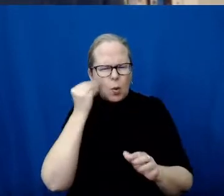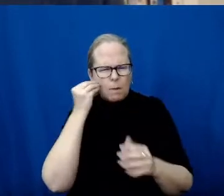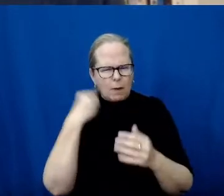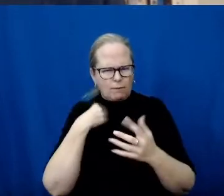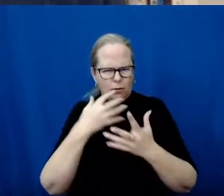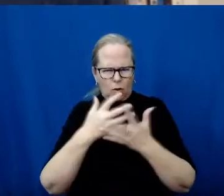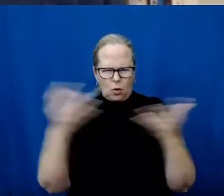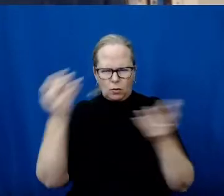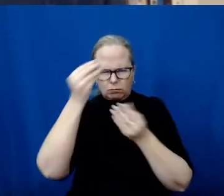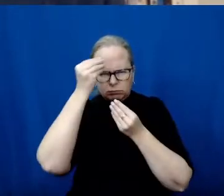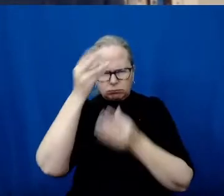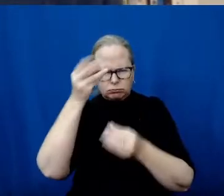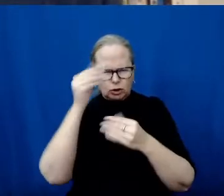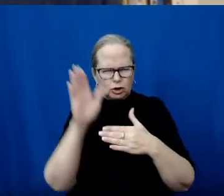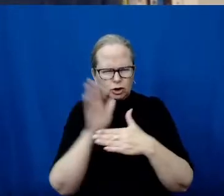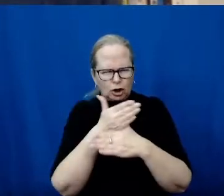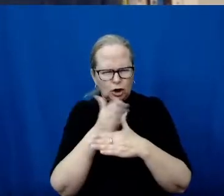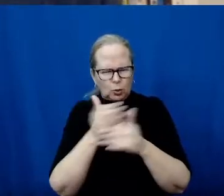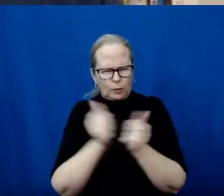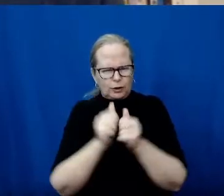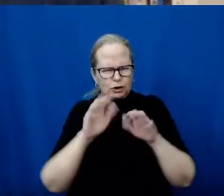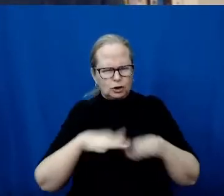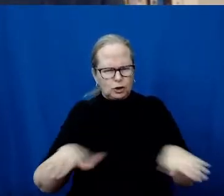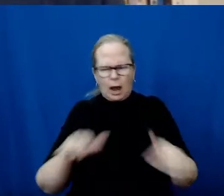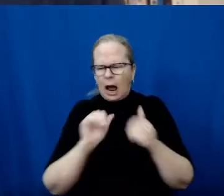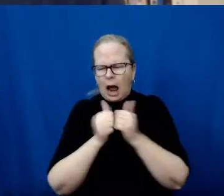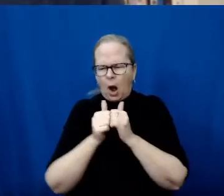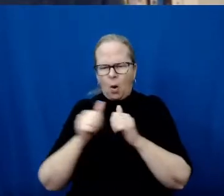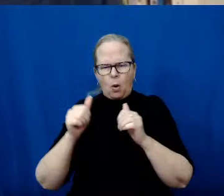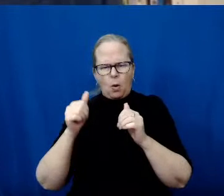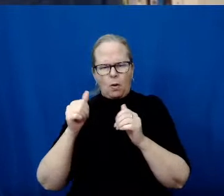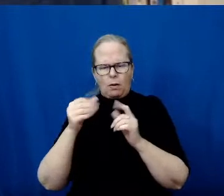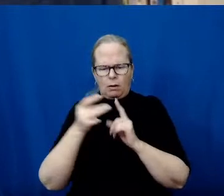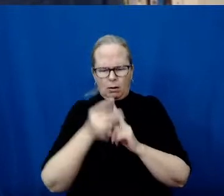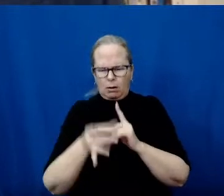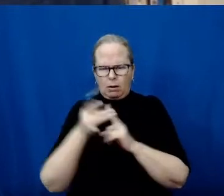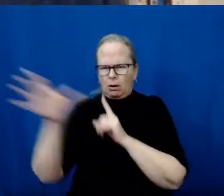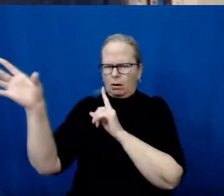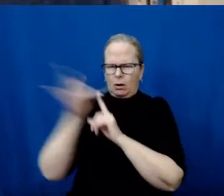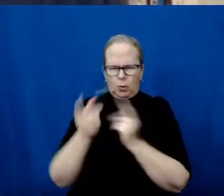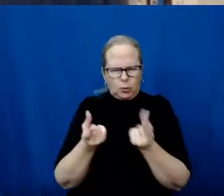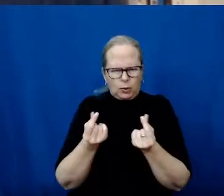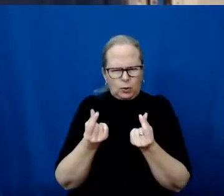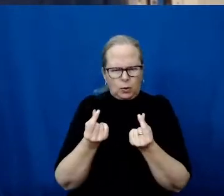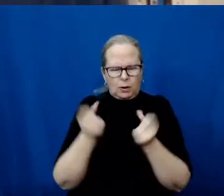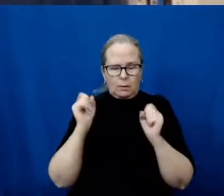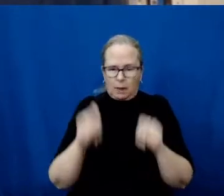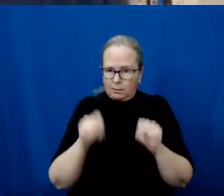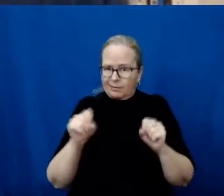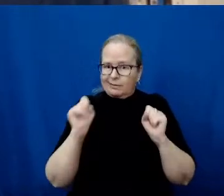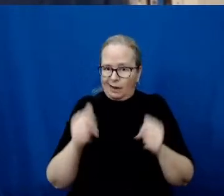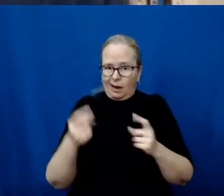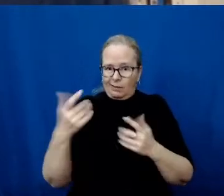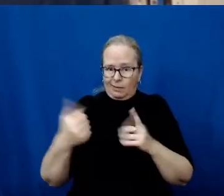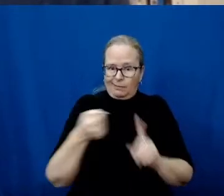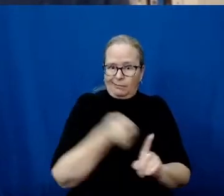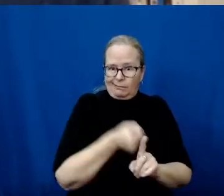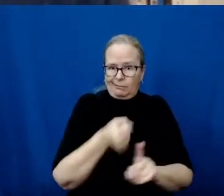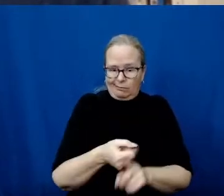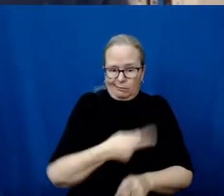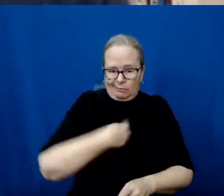could happen, might have saved some of the fear that the tiny humans had on the other side of when it did actually happen.